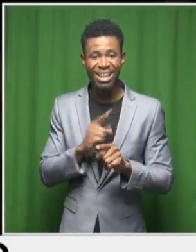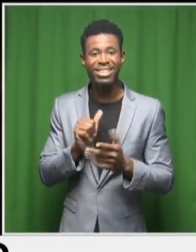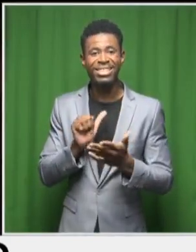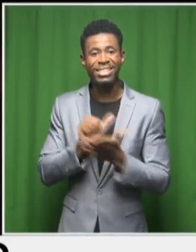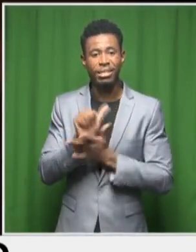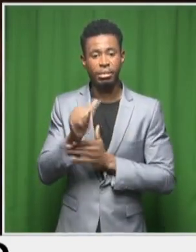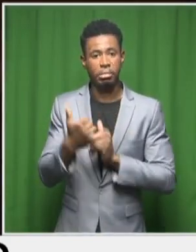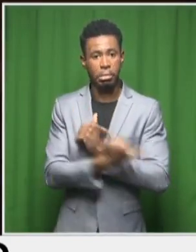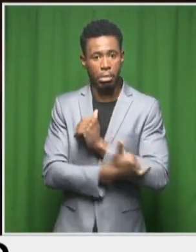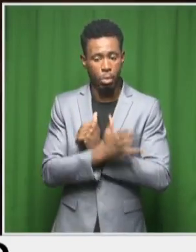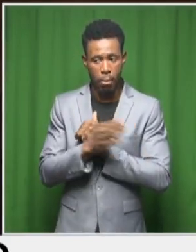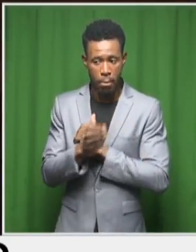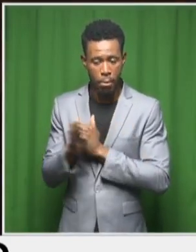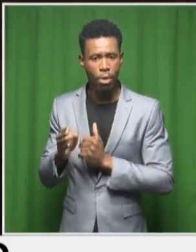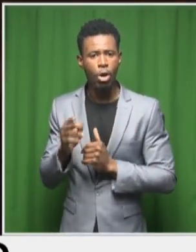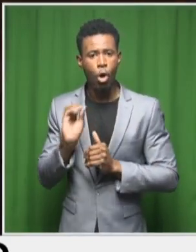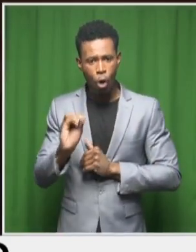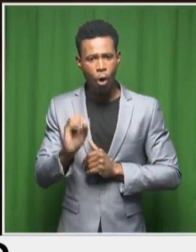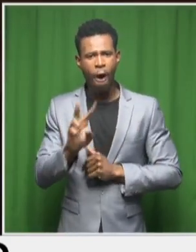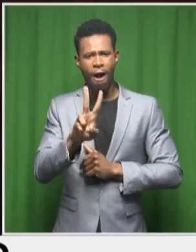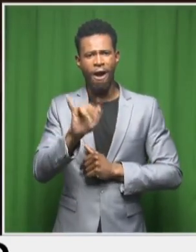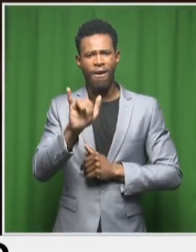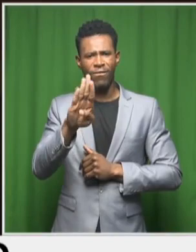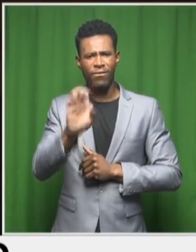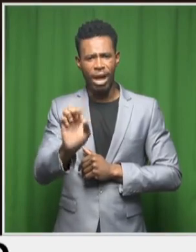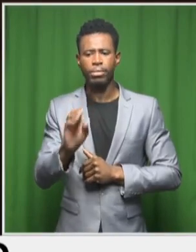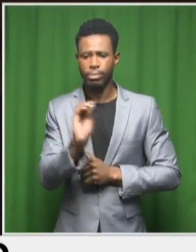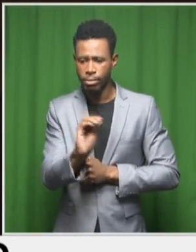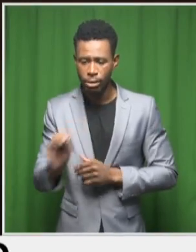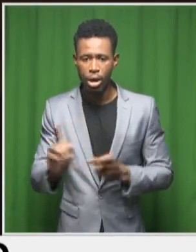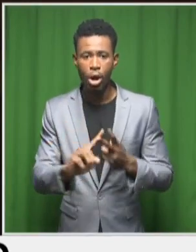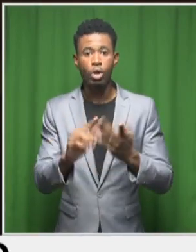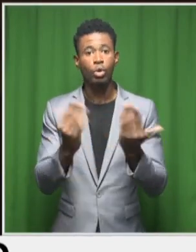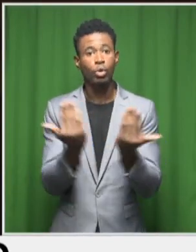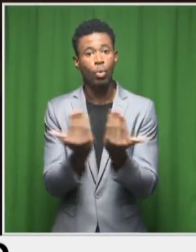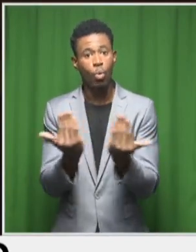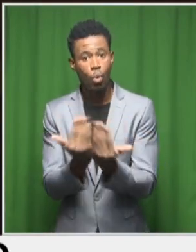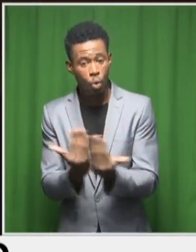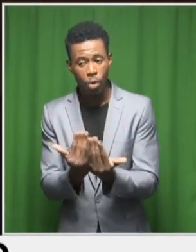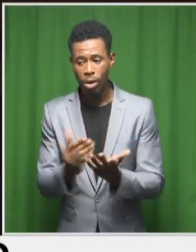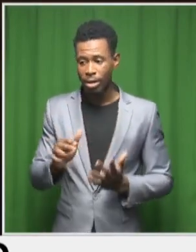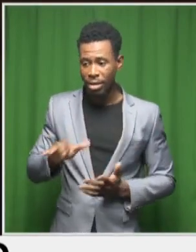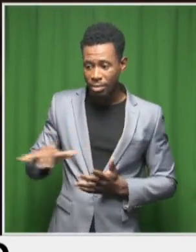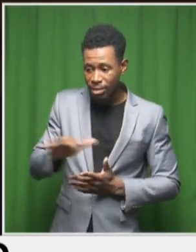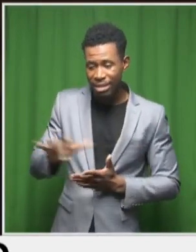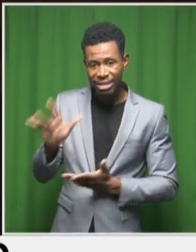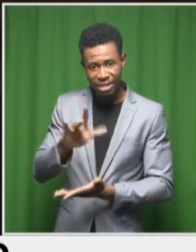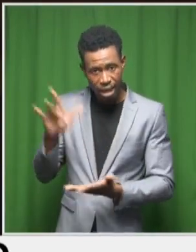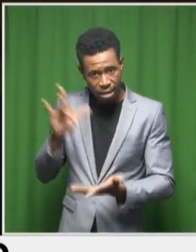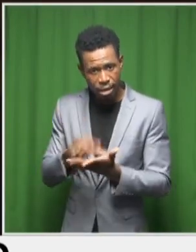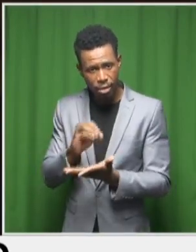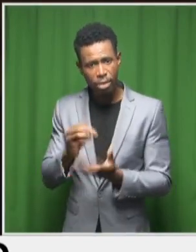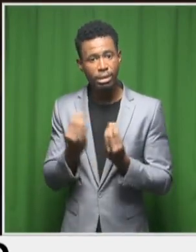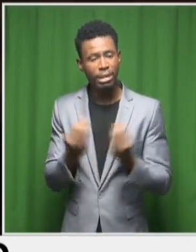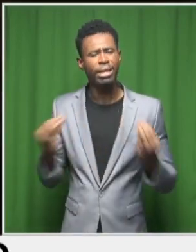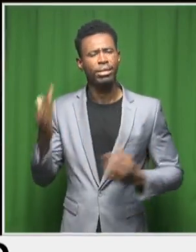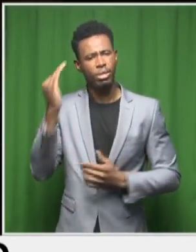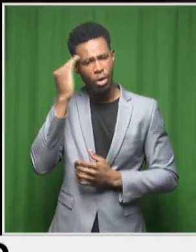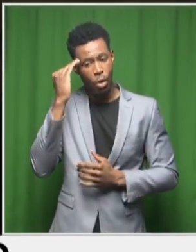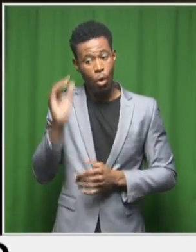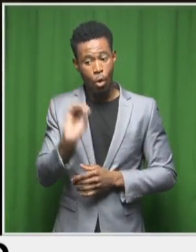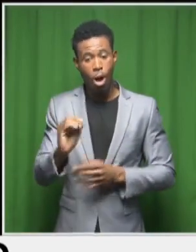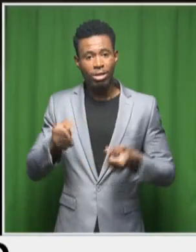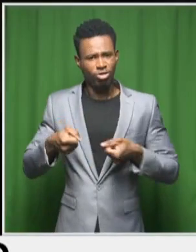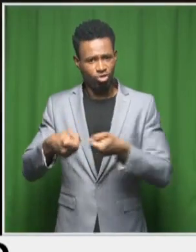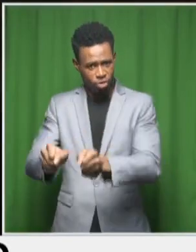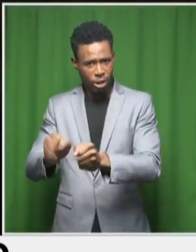playing. And the vibe is there. The vibe are in the schools. It's at our facilities. It's there. Kids know. And like I said, ultimately,